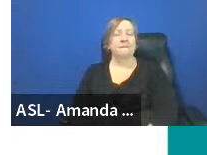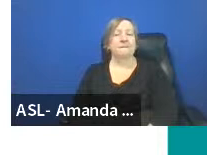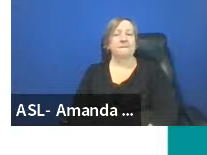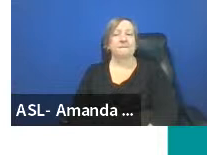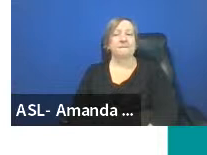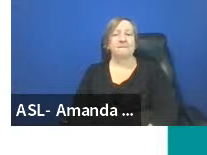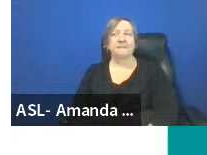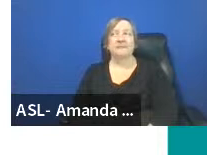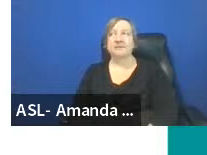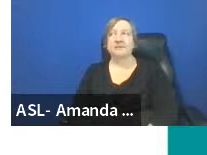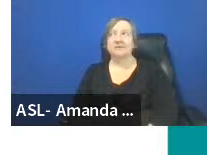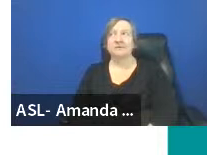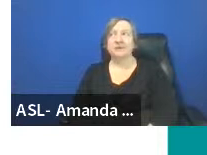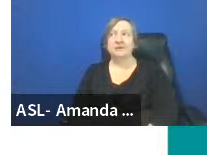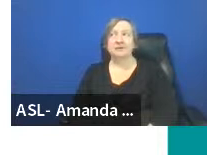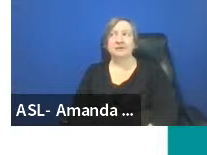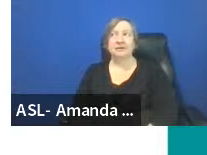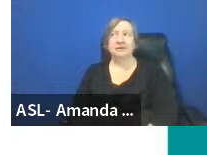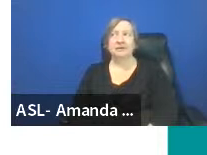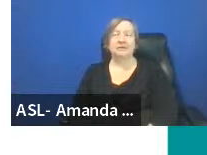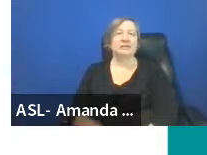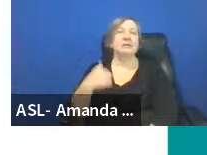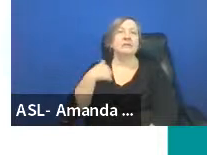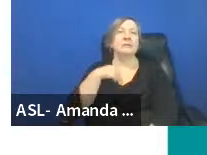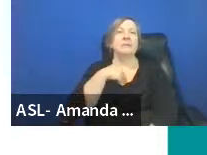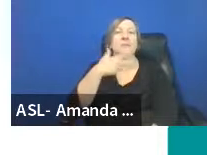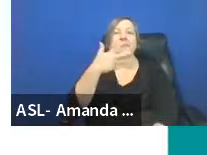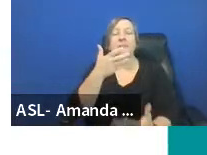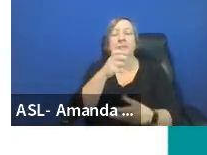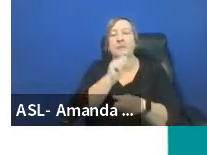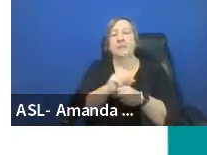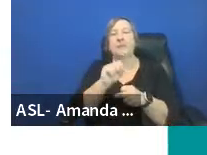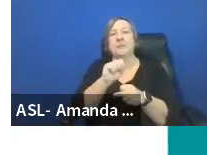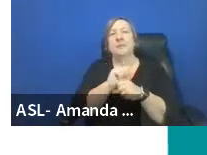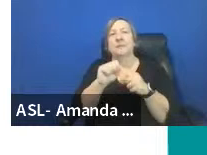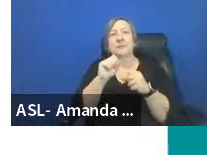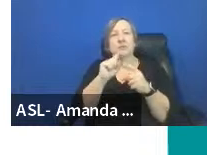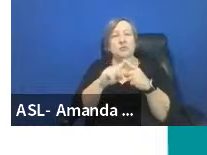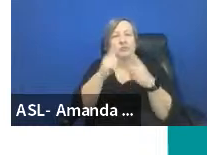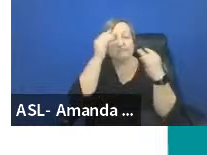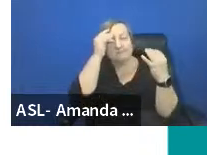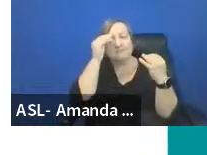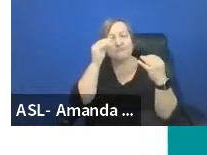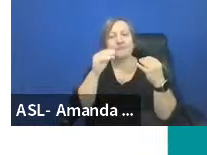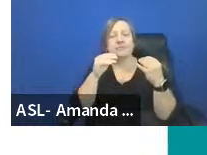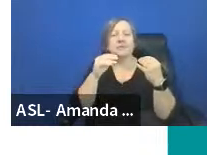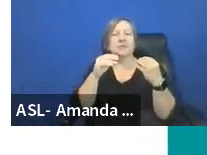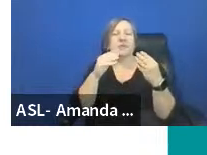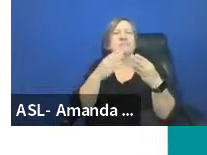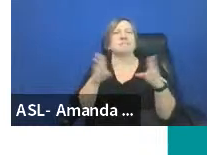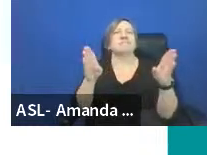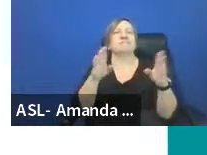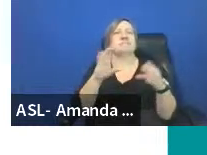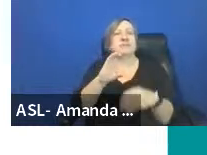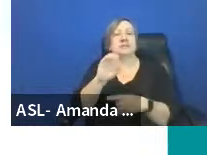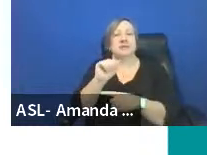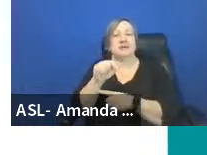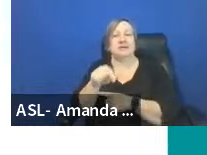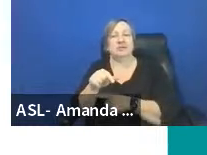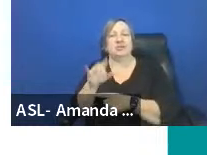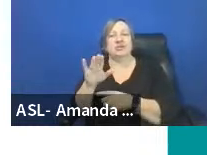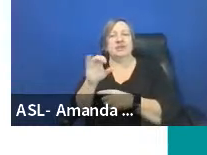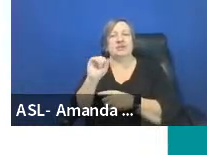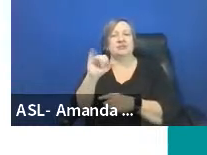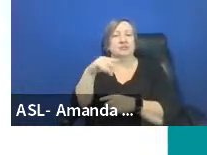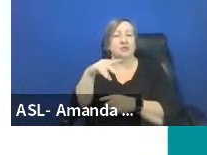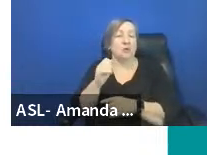So we really wanted to root the work of the Community Benefits Advisory Group, their scope. The first piece of their scope states that they